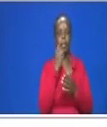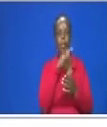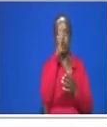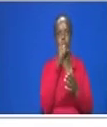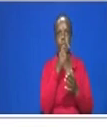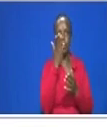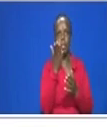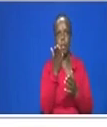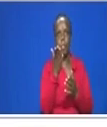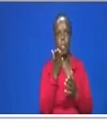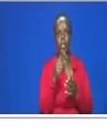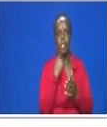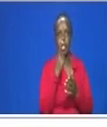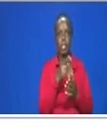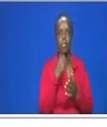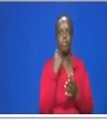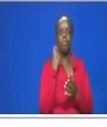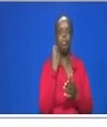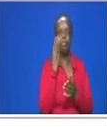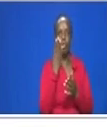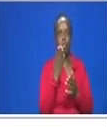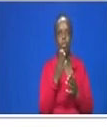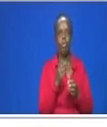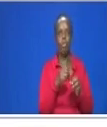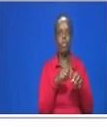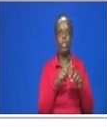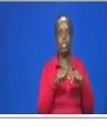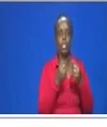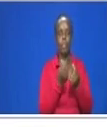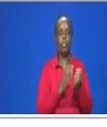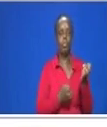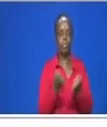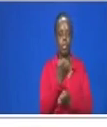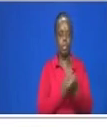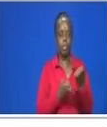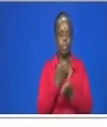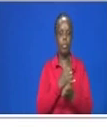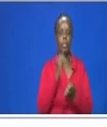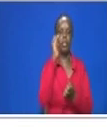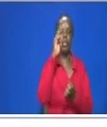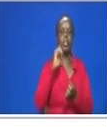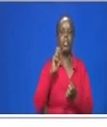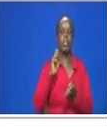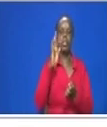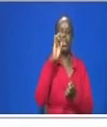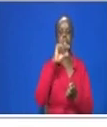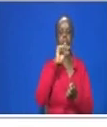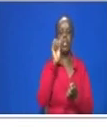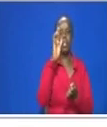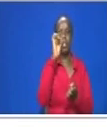this. State four forms of economic integration that may